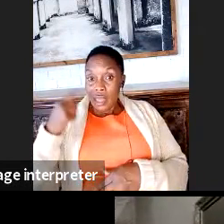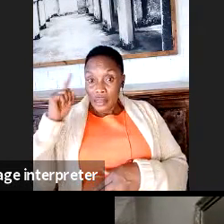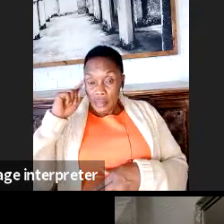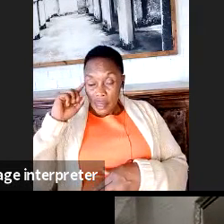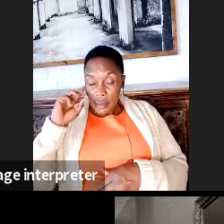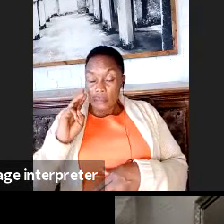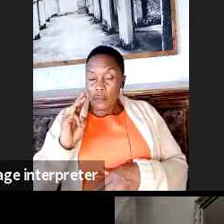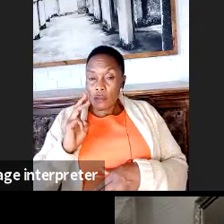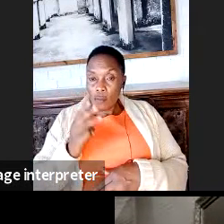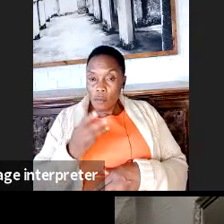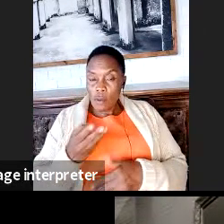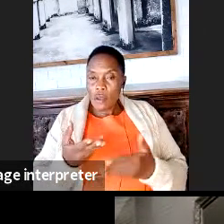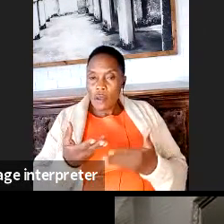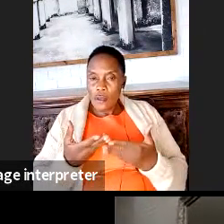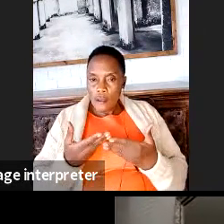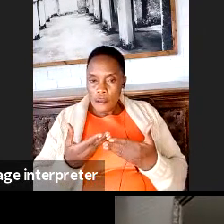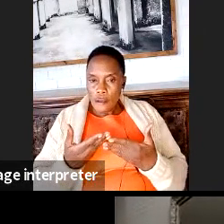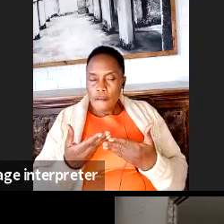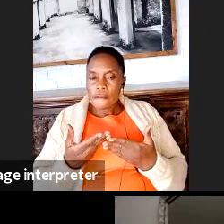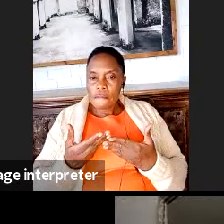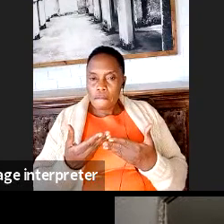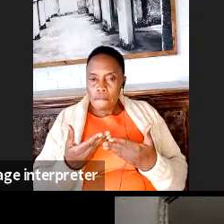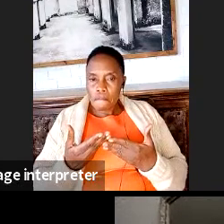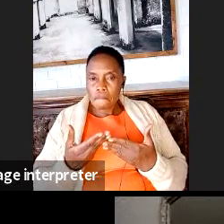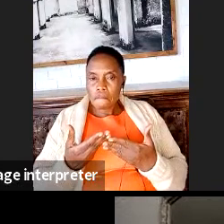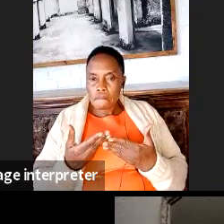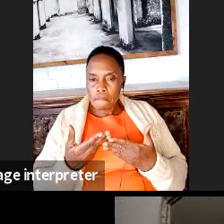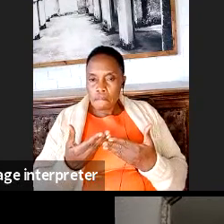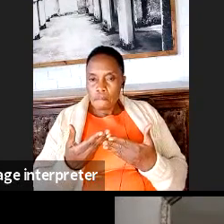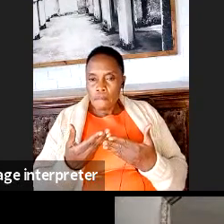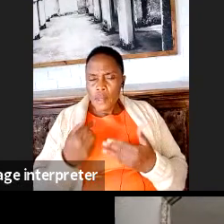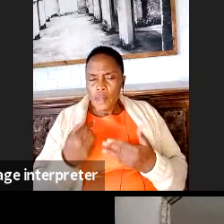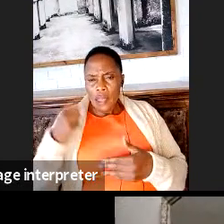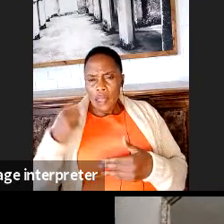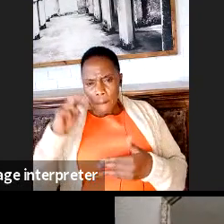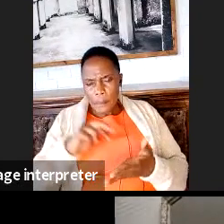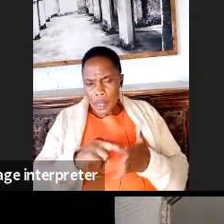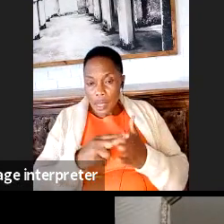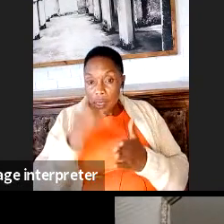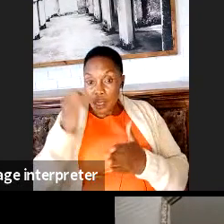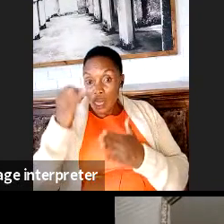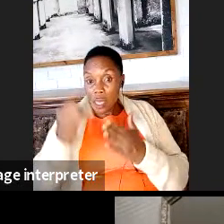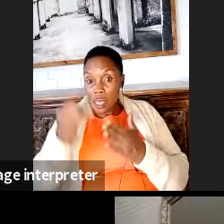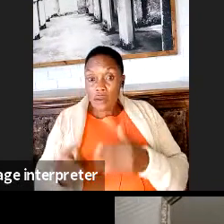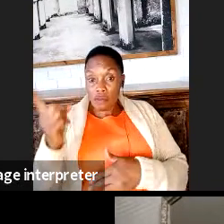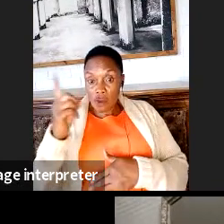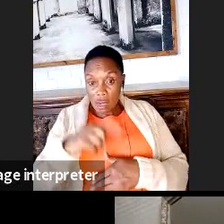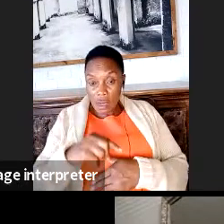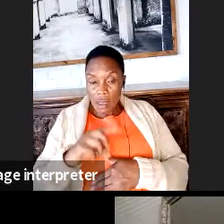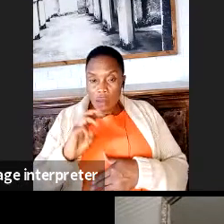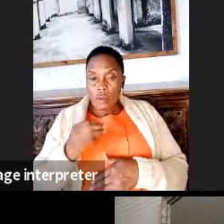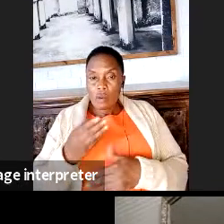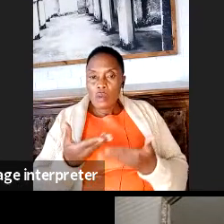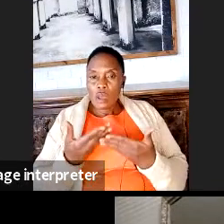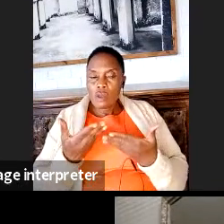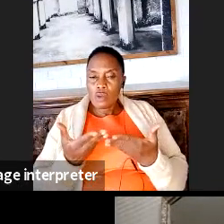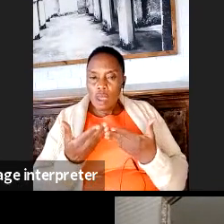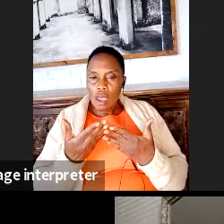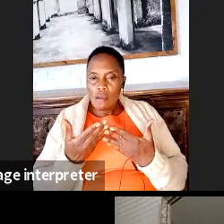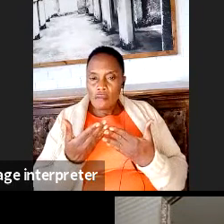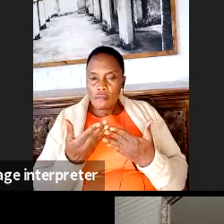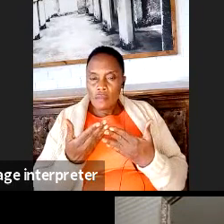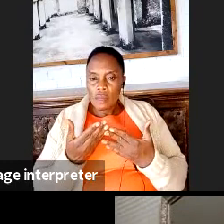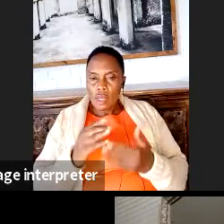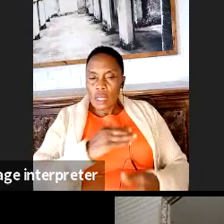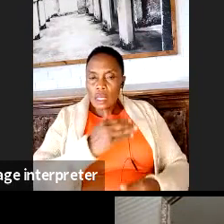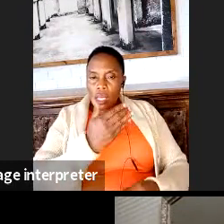for our audience to know. Yeah, I mean, at the end of the day, we're always going to have this gap in capacity, right?